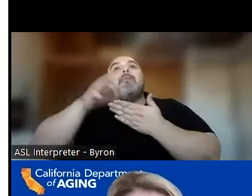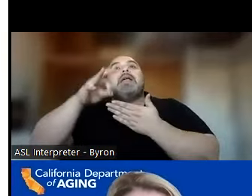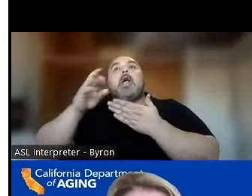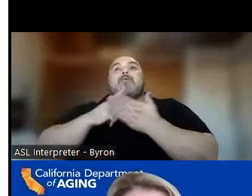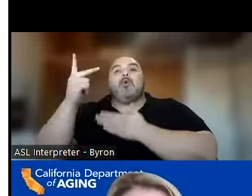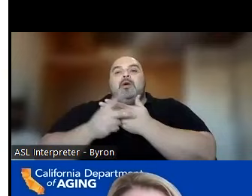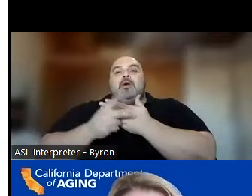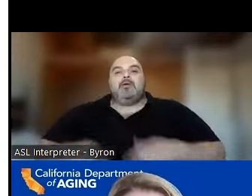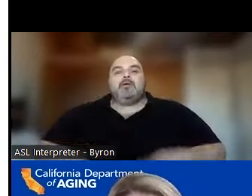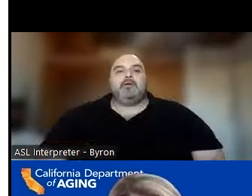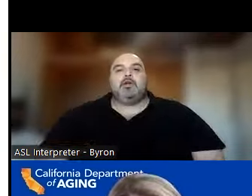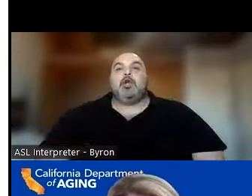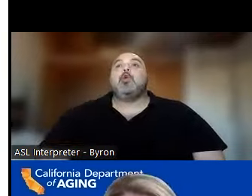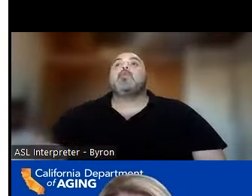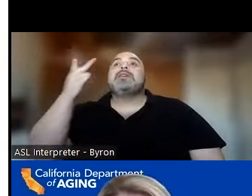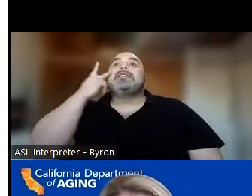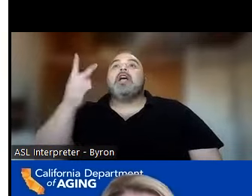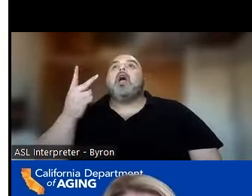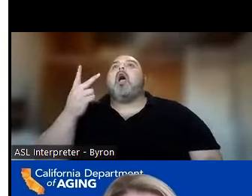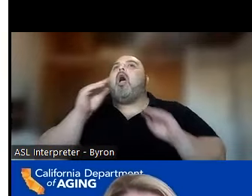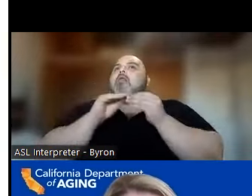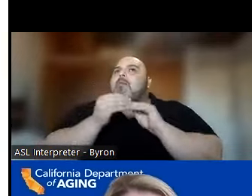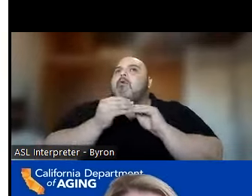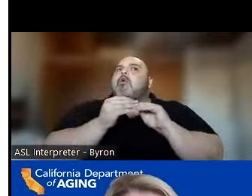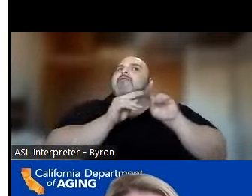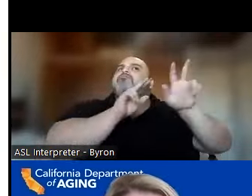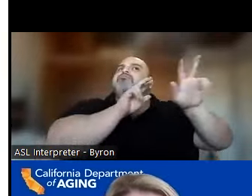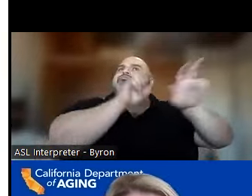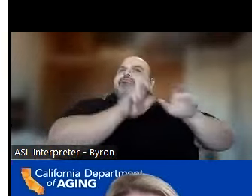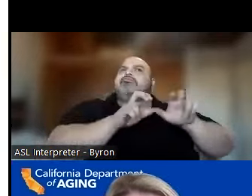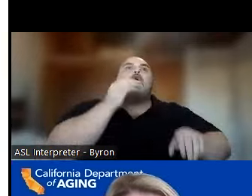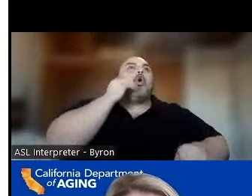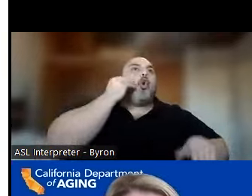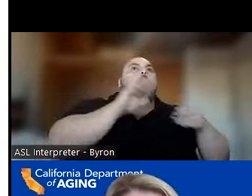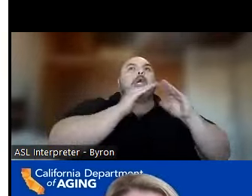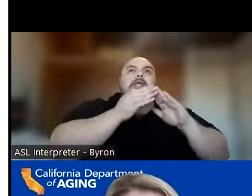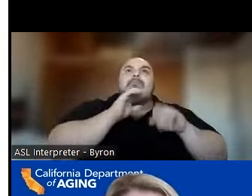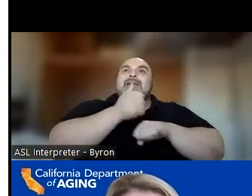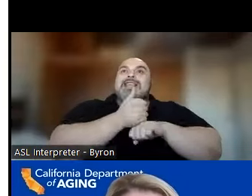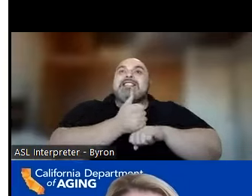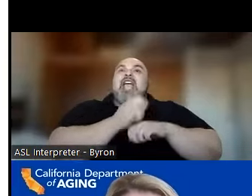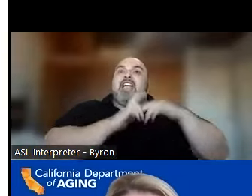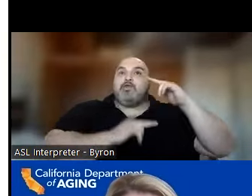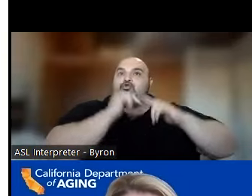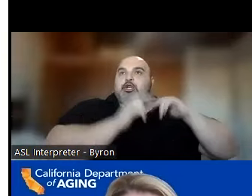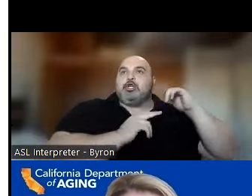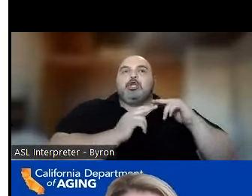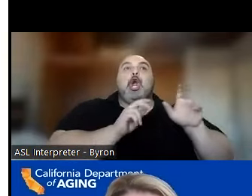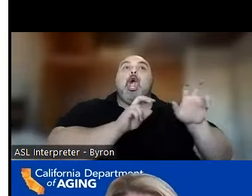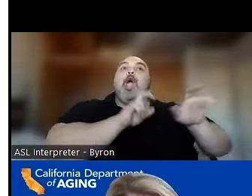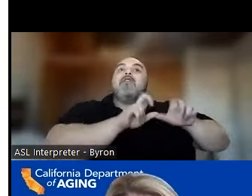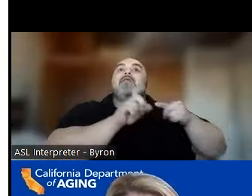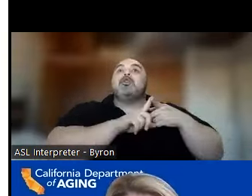program. We saw a number of investments in our home and community-based services infrastructure. There were investments